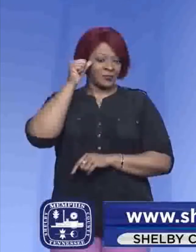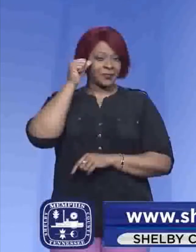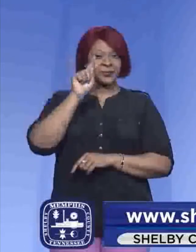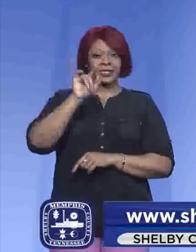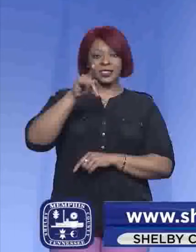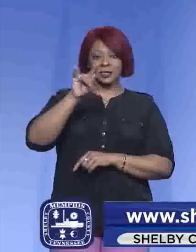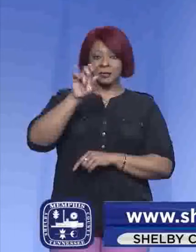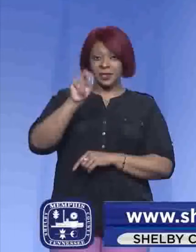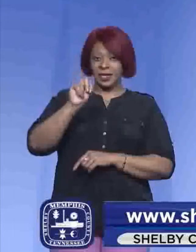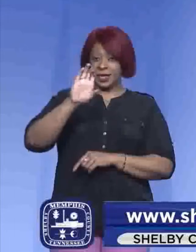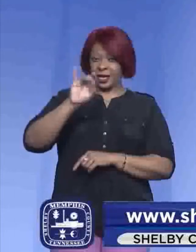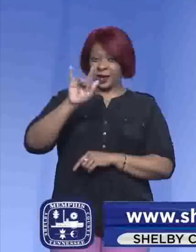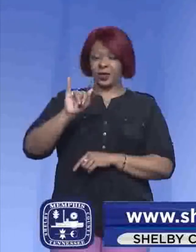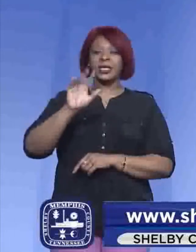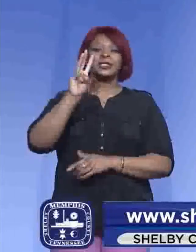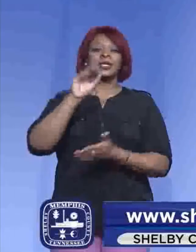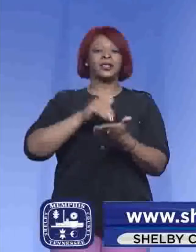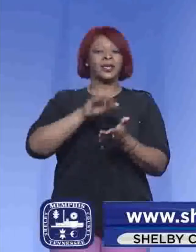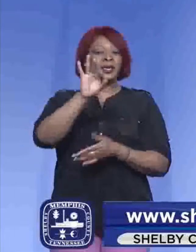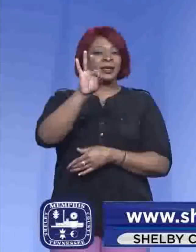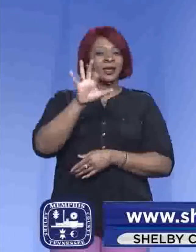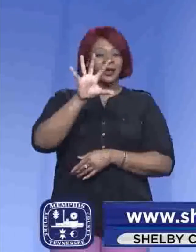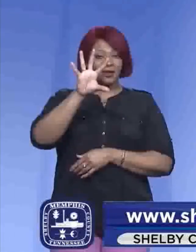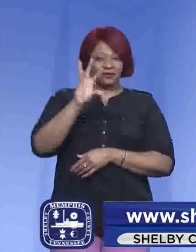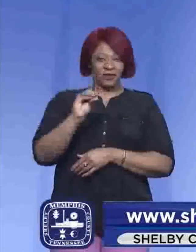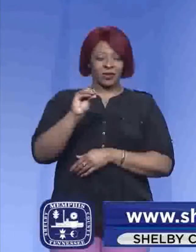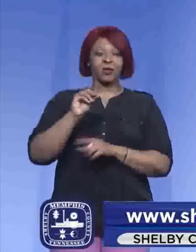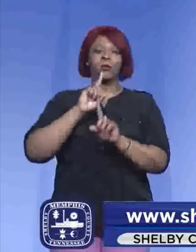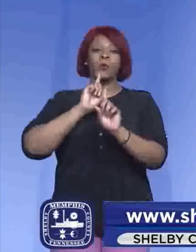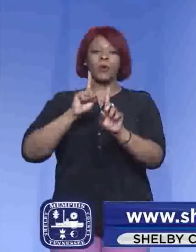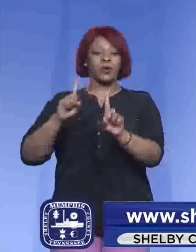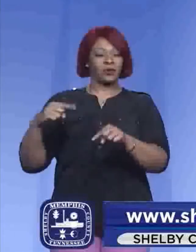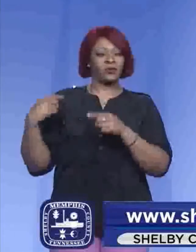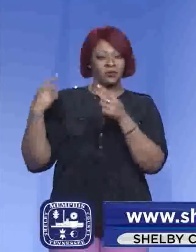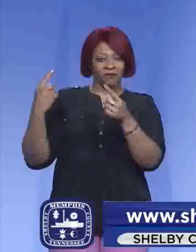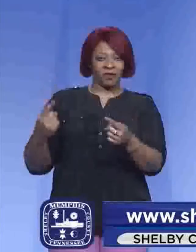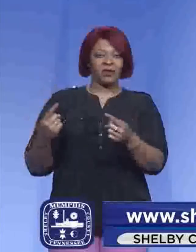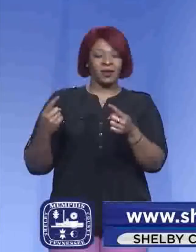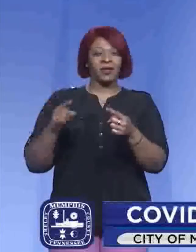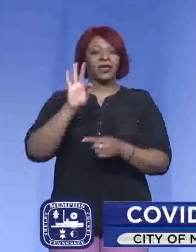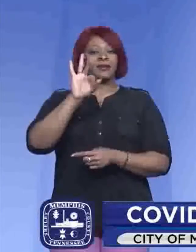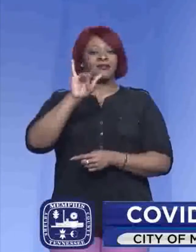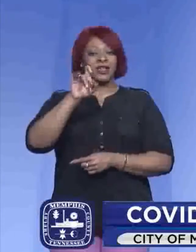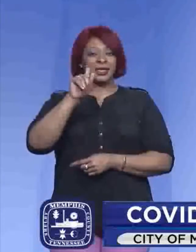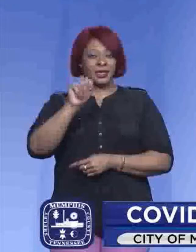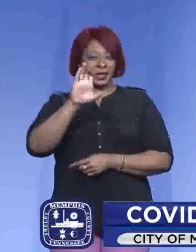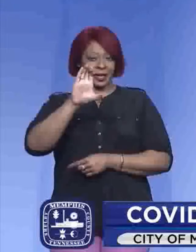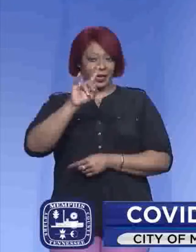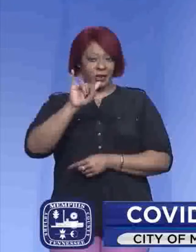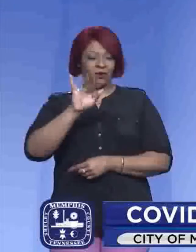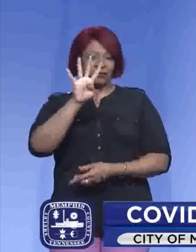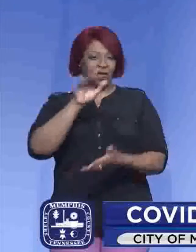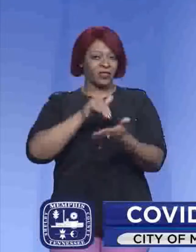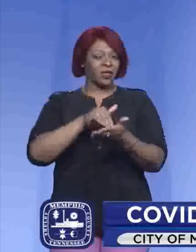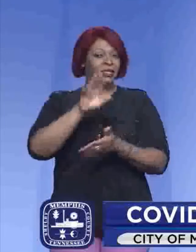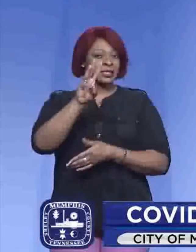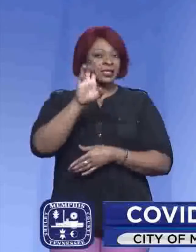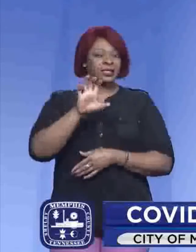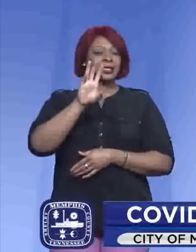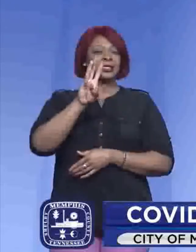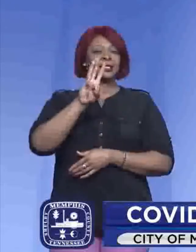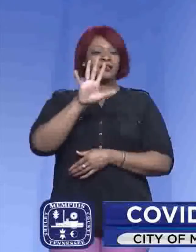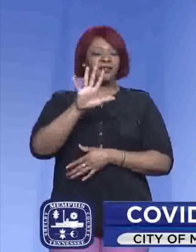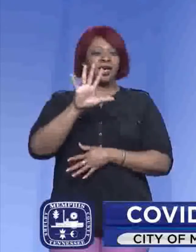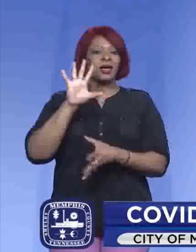Tipton County, we're at 6,950 cases reported so far. In Fayette County, Tennessee,